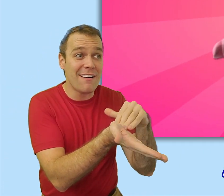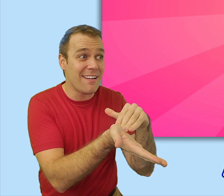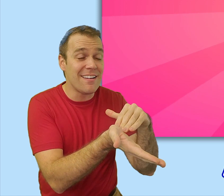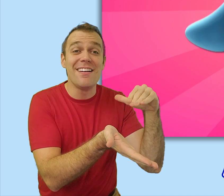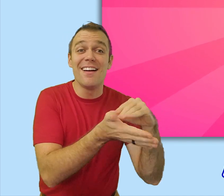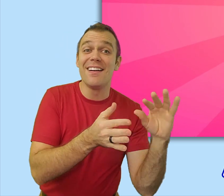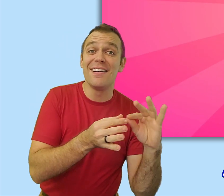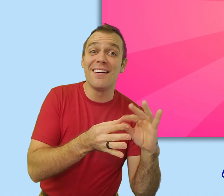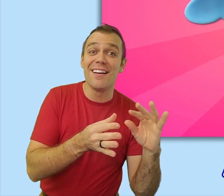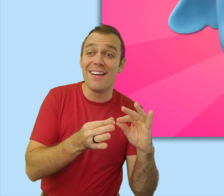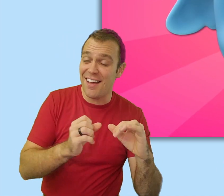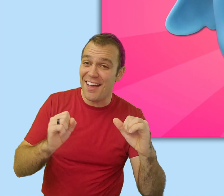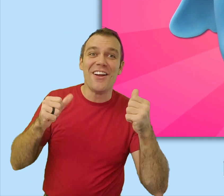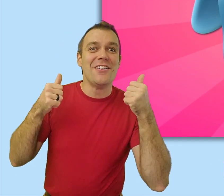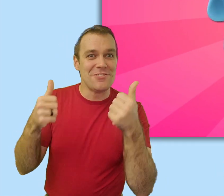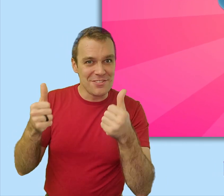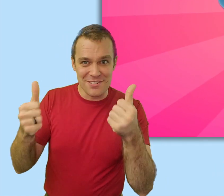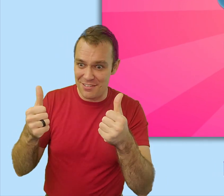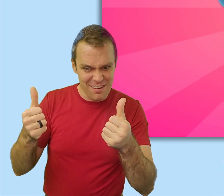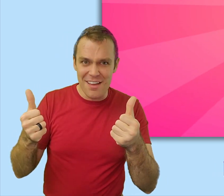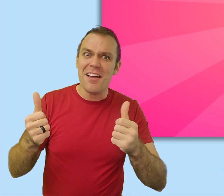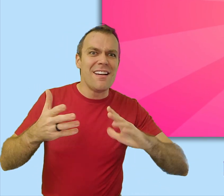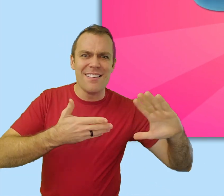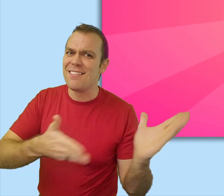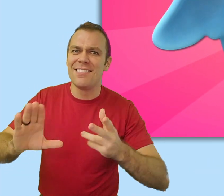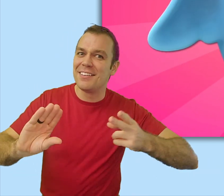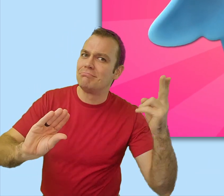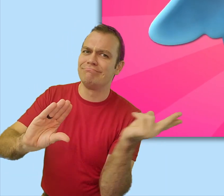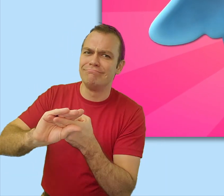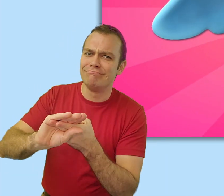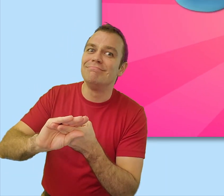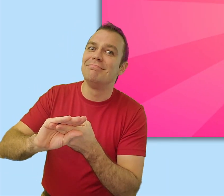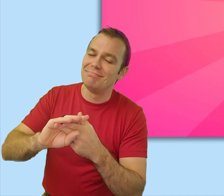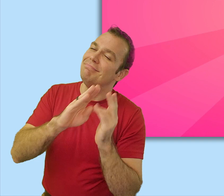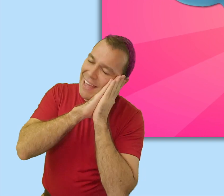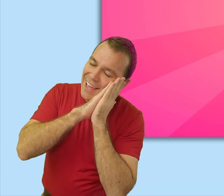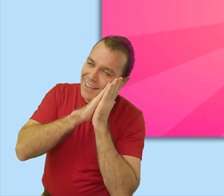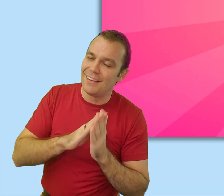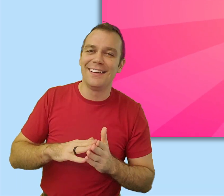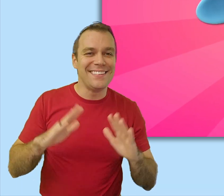and the doctor said, Put all those babies back in the bed.